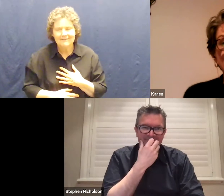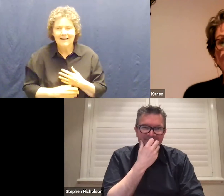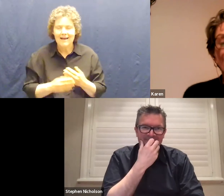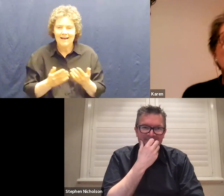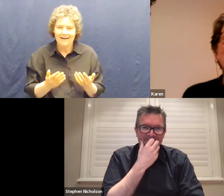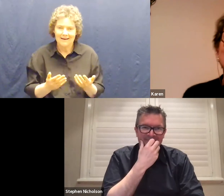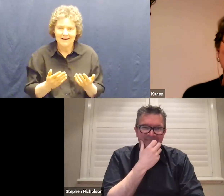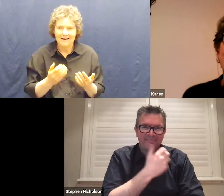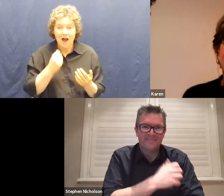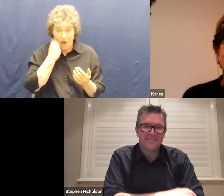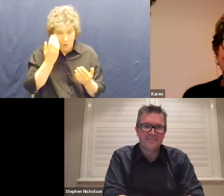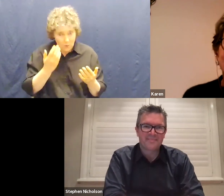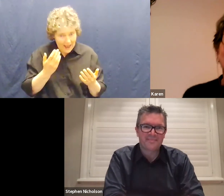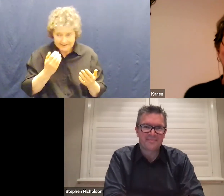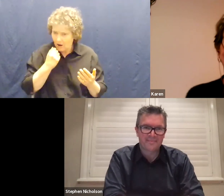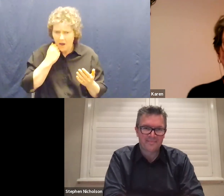always wanted to be an interpreter.